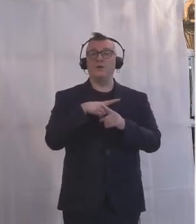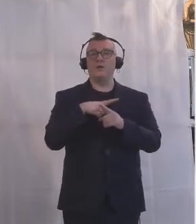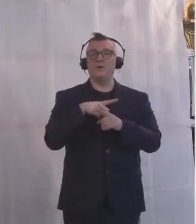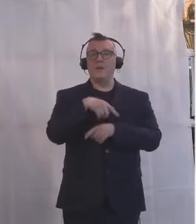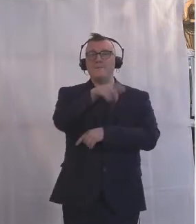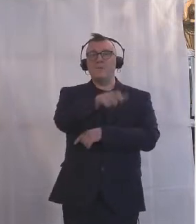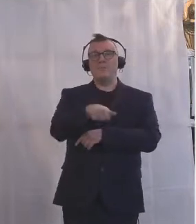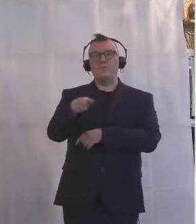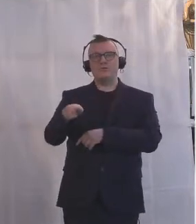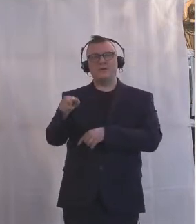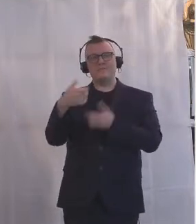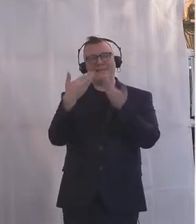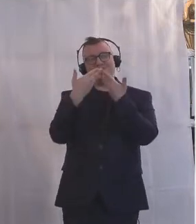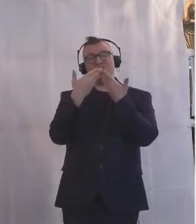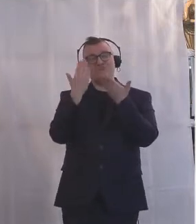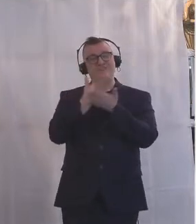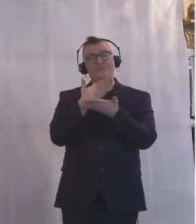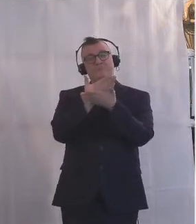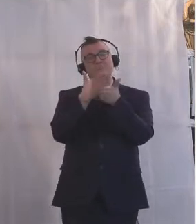consumer